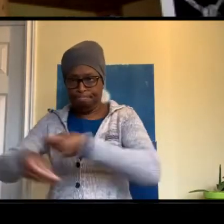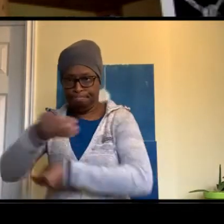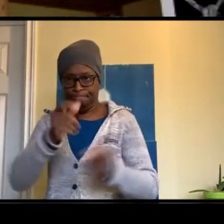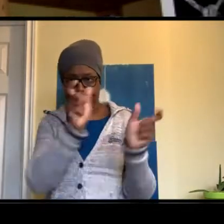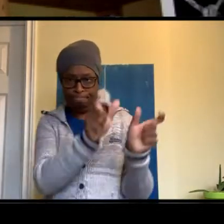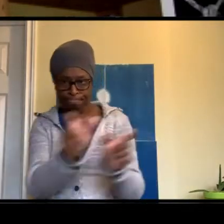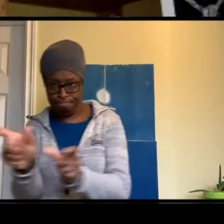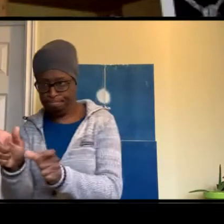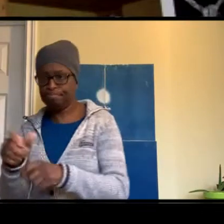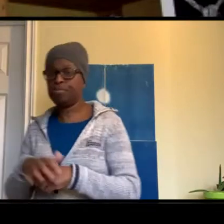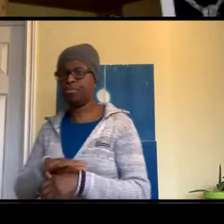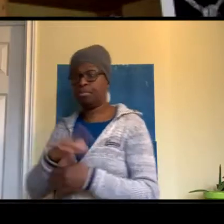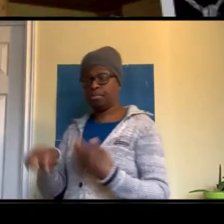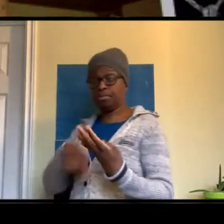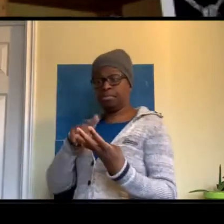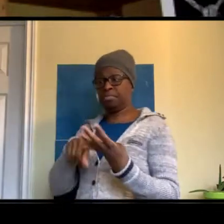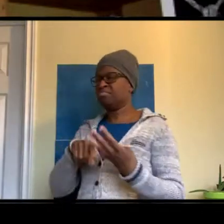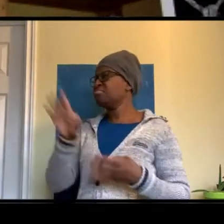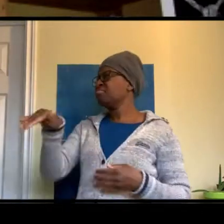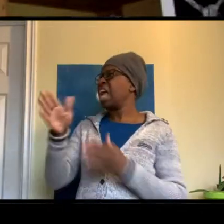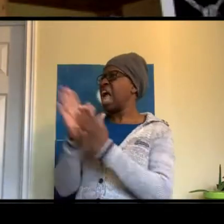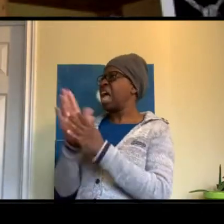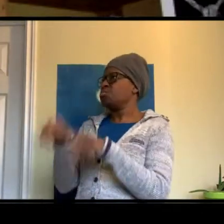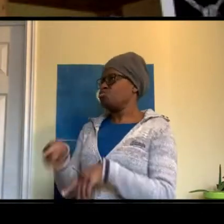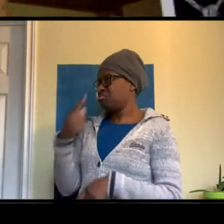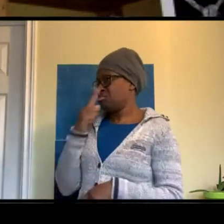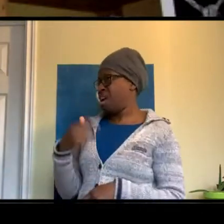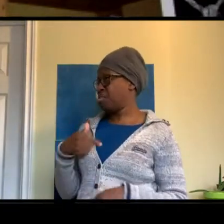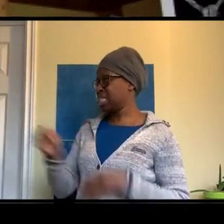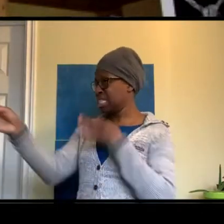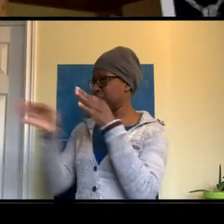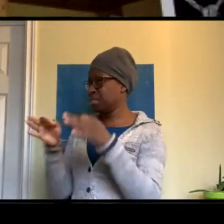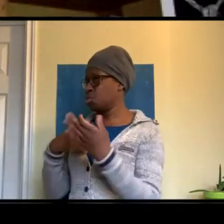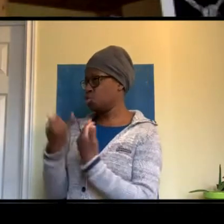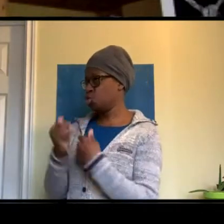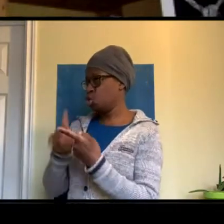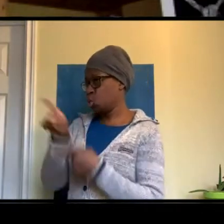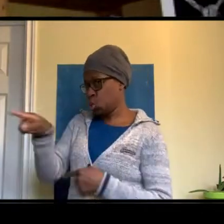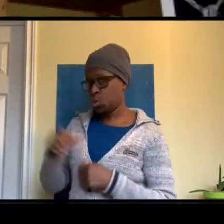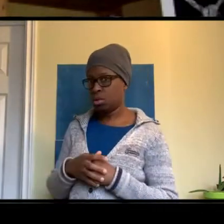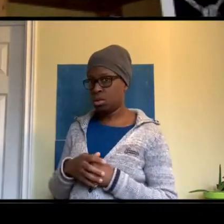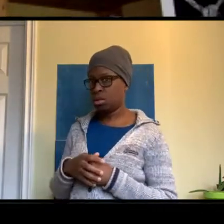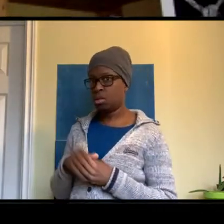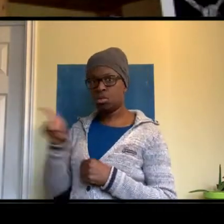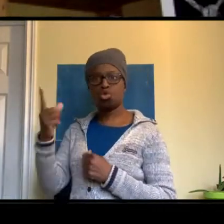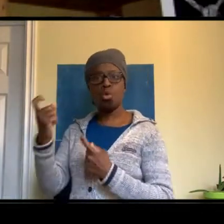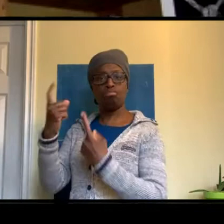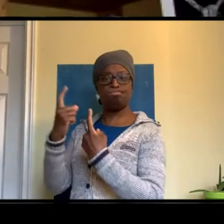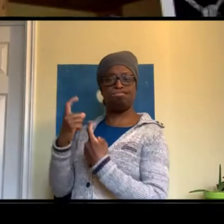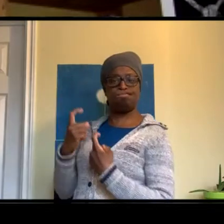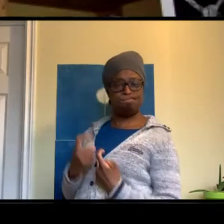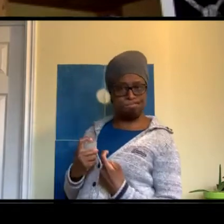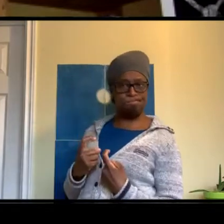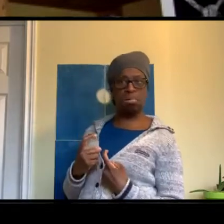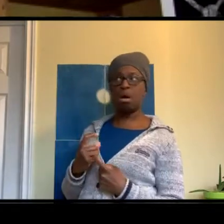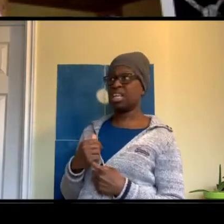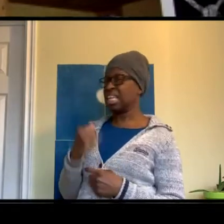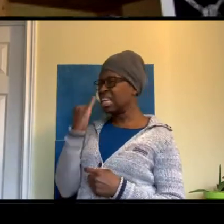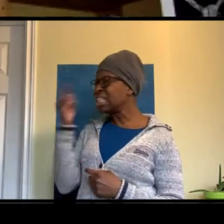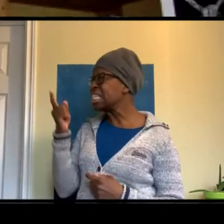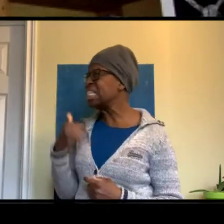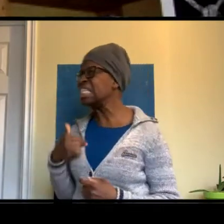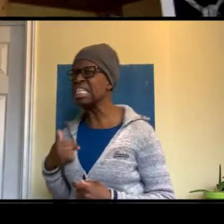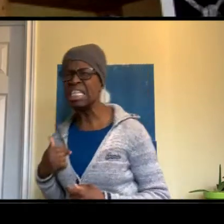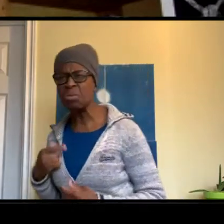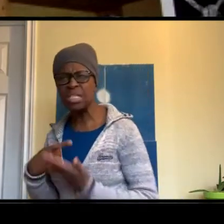practice your pitch over and over again and you really ask pointed questions to your buddy, did you understand what I was describing there? Is that clear? Like, what's the